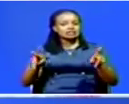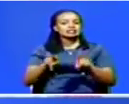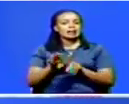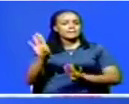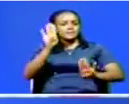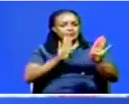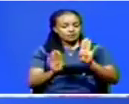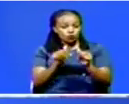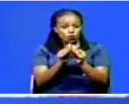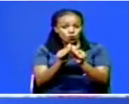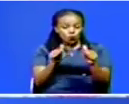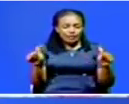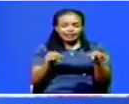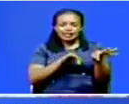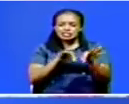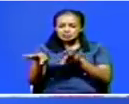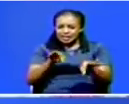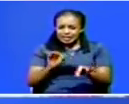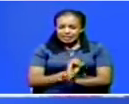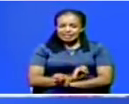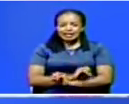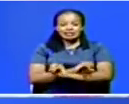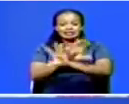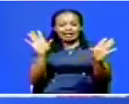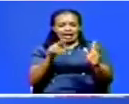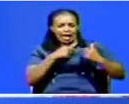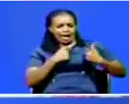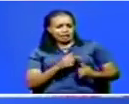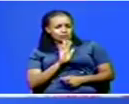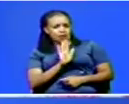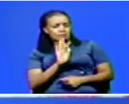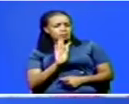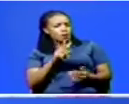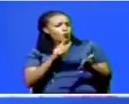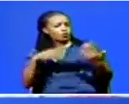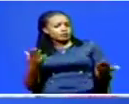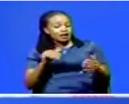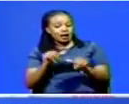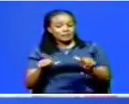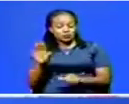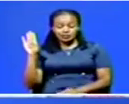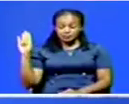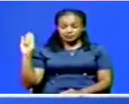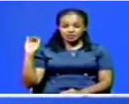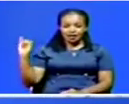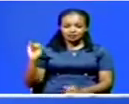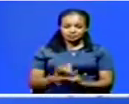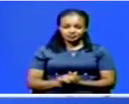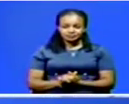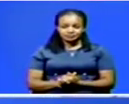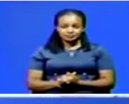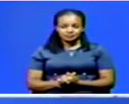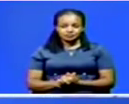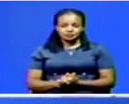waseme yale ambayo kwamba yako katika nyoyo zao. BBI is something about all inclusiveness. There are those